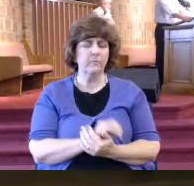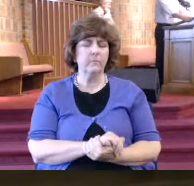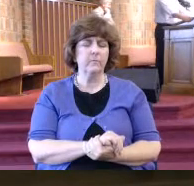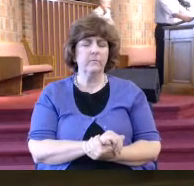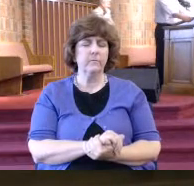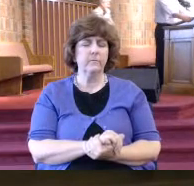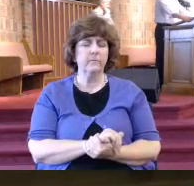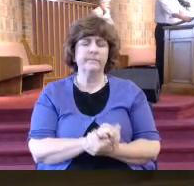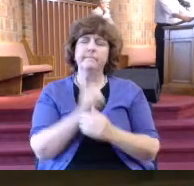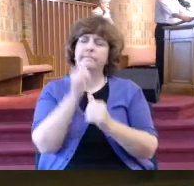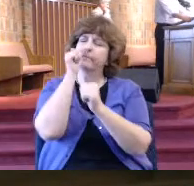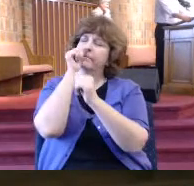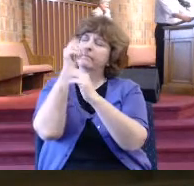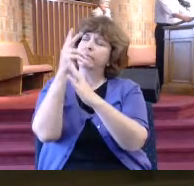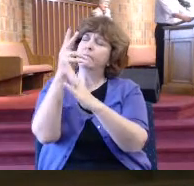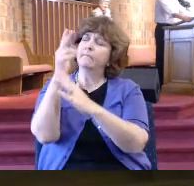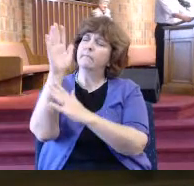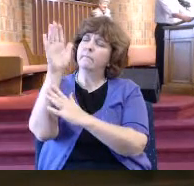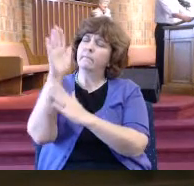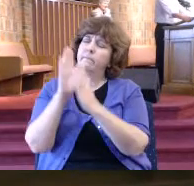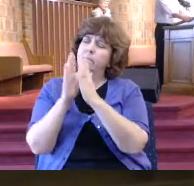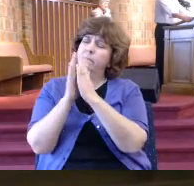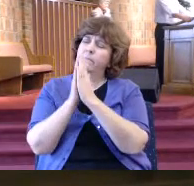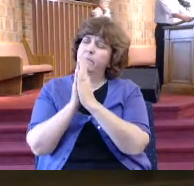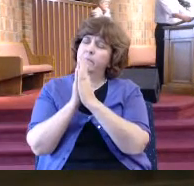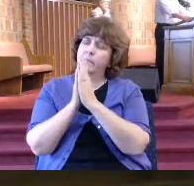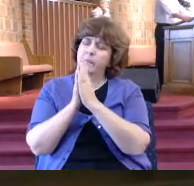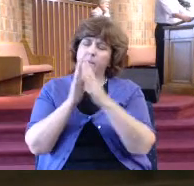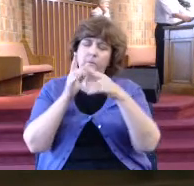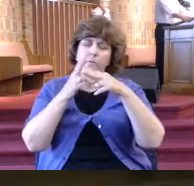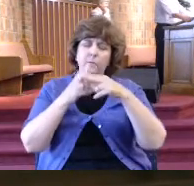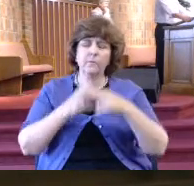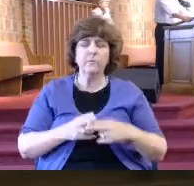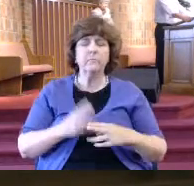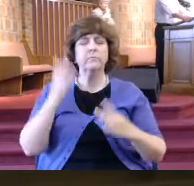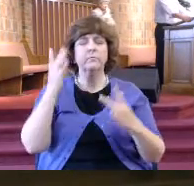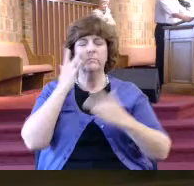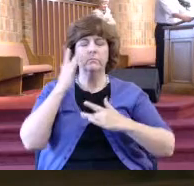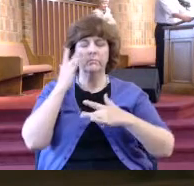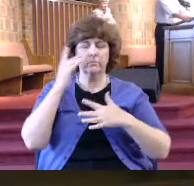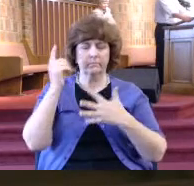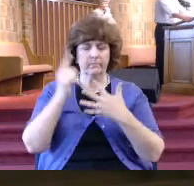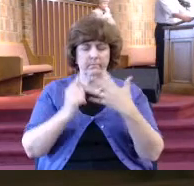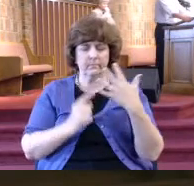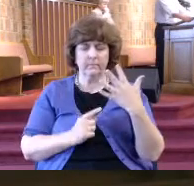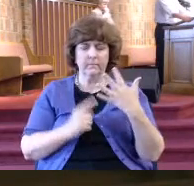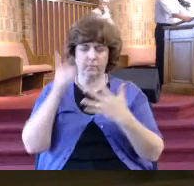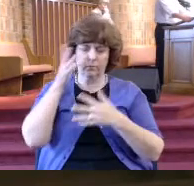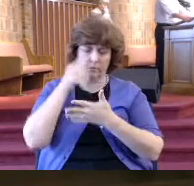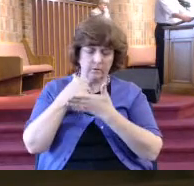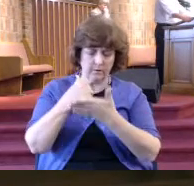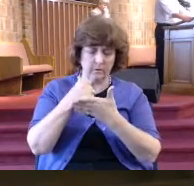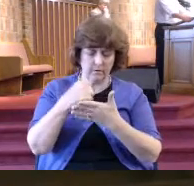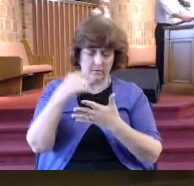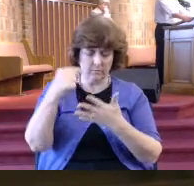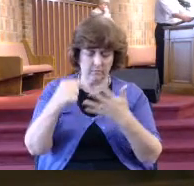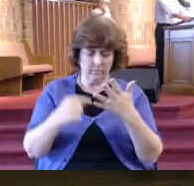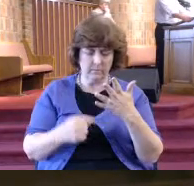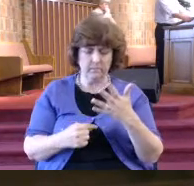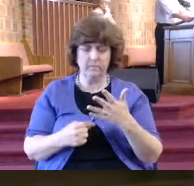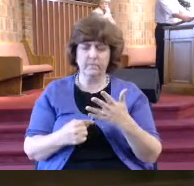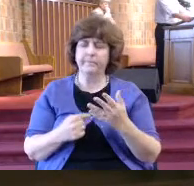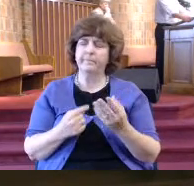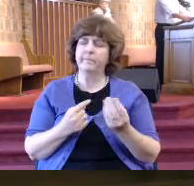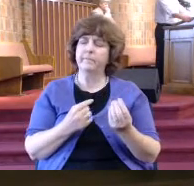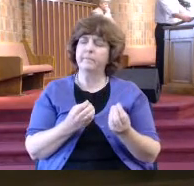Father, we pray that those that have been mentioned that are sick, that you will be with them, that you will give them